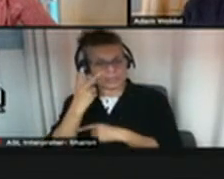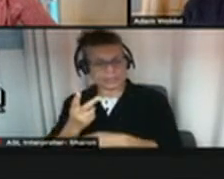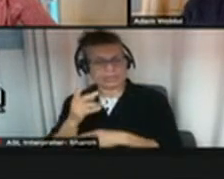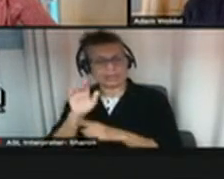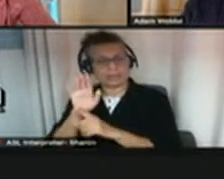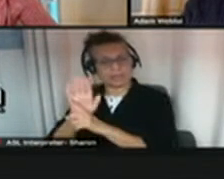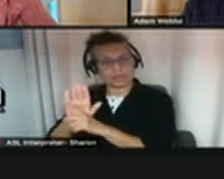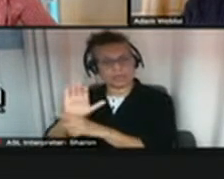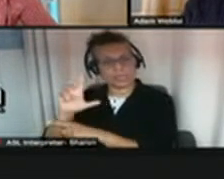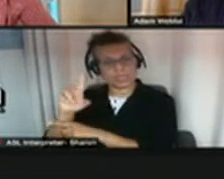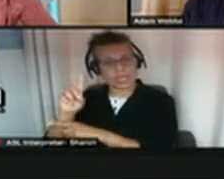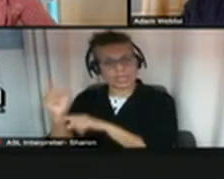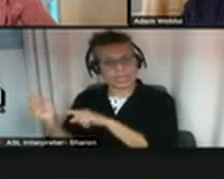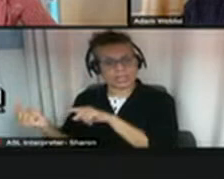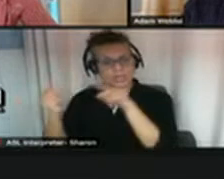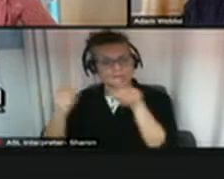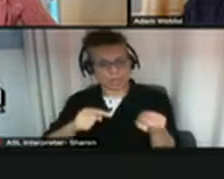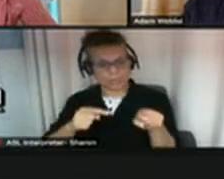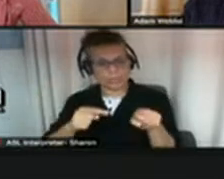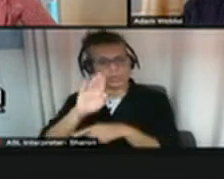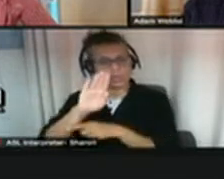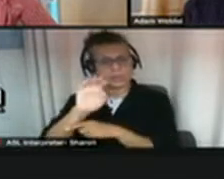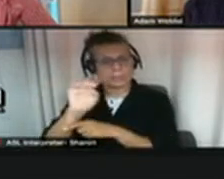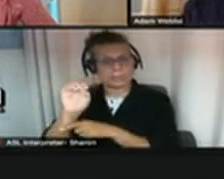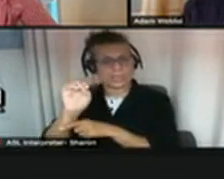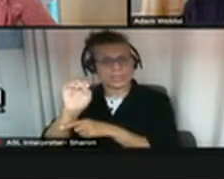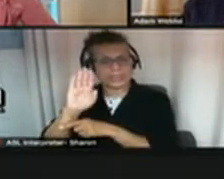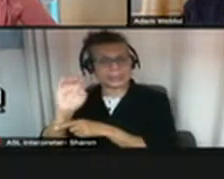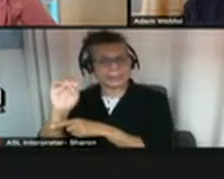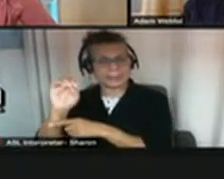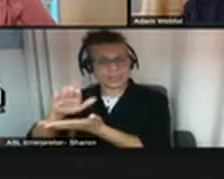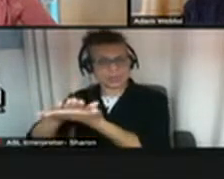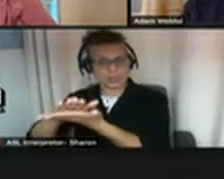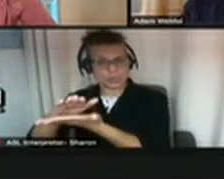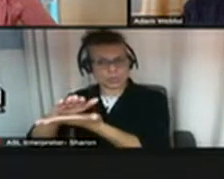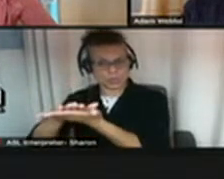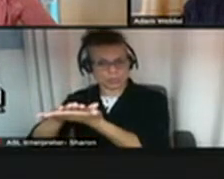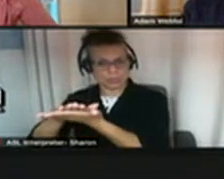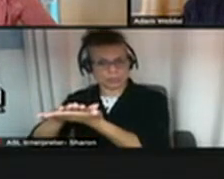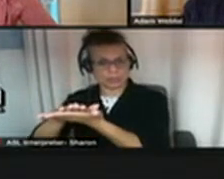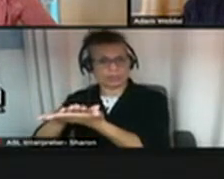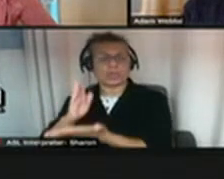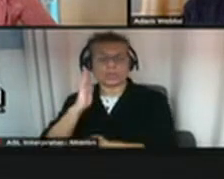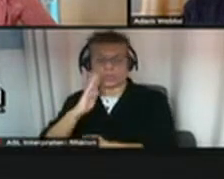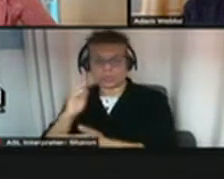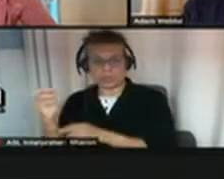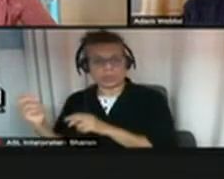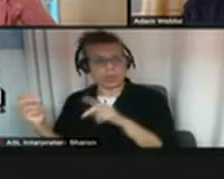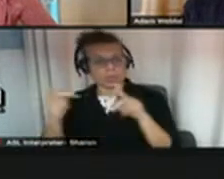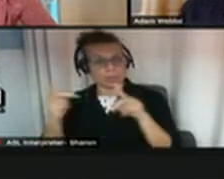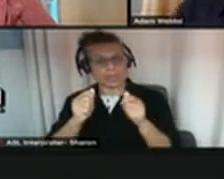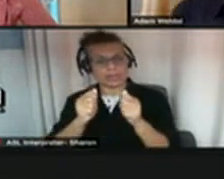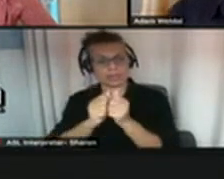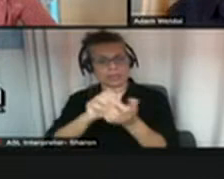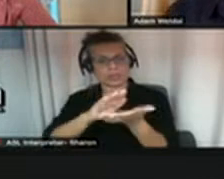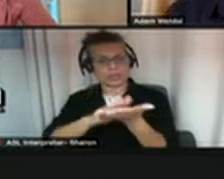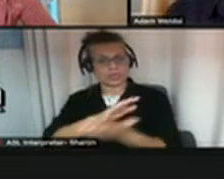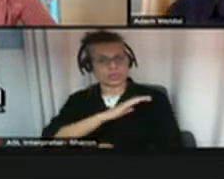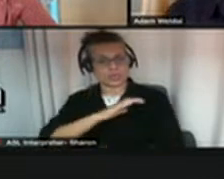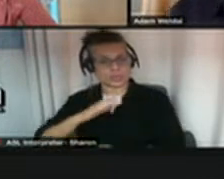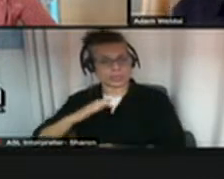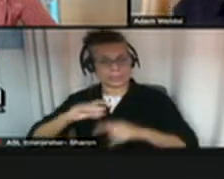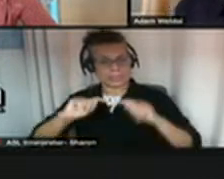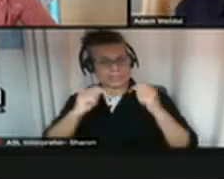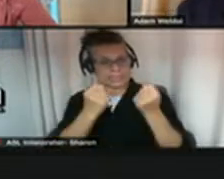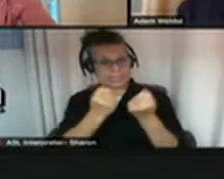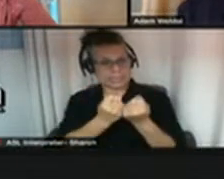child to attend the BB school. We are going to go back with the school committee team that